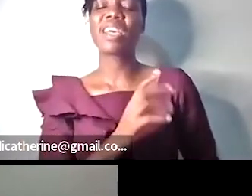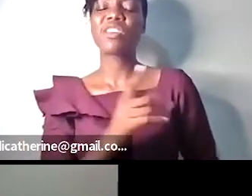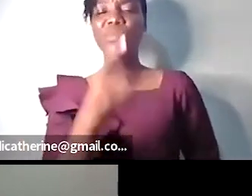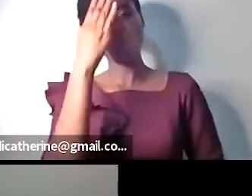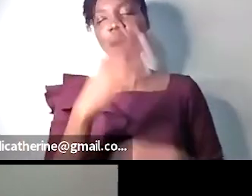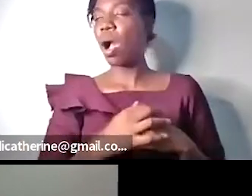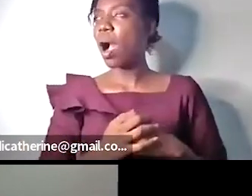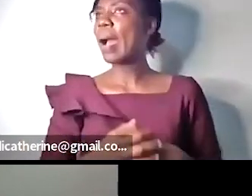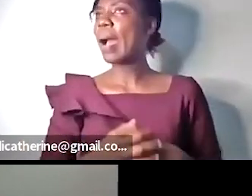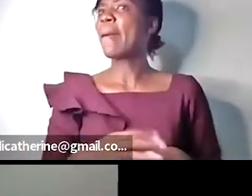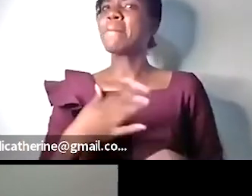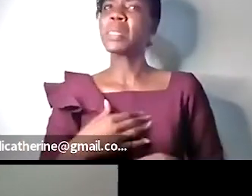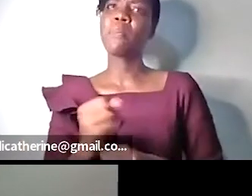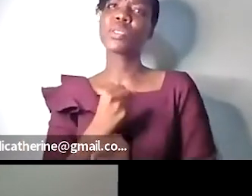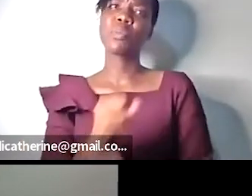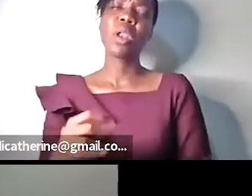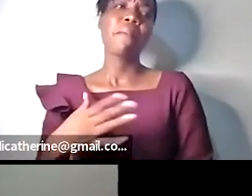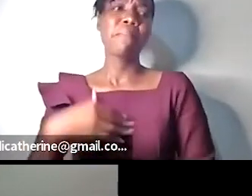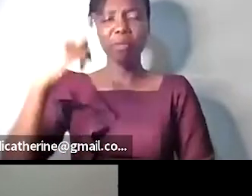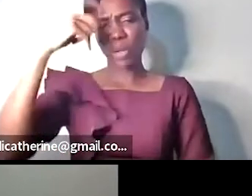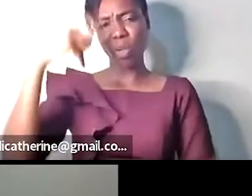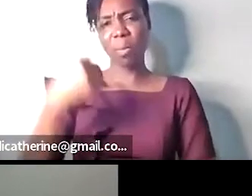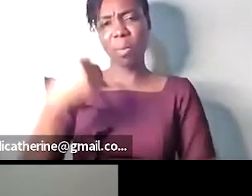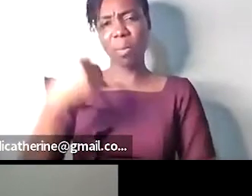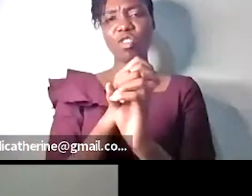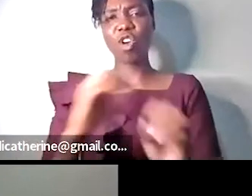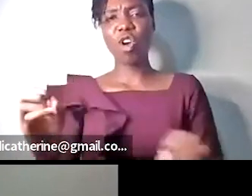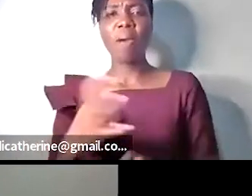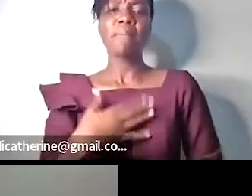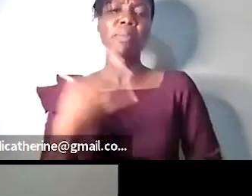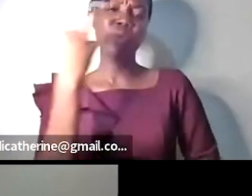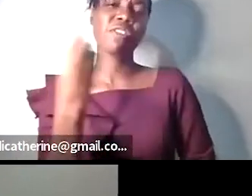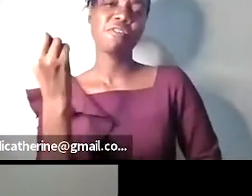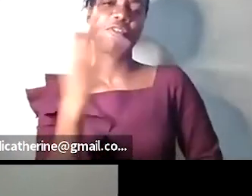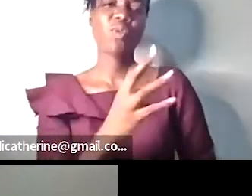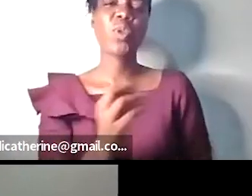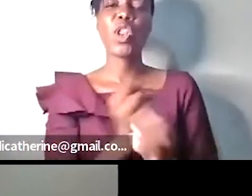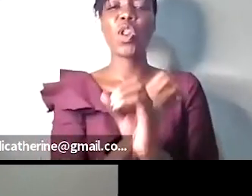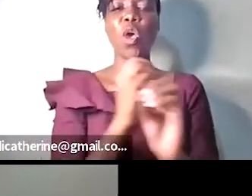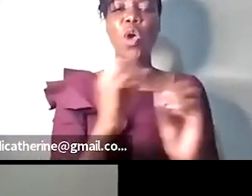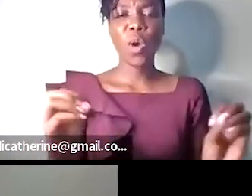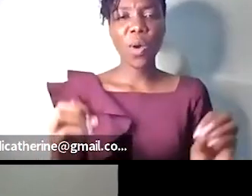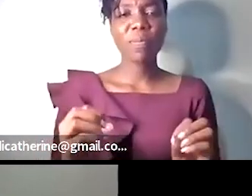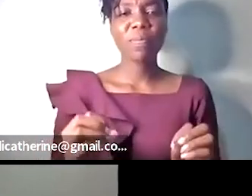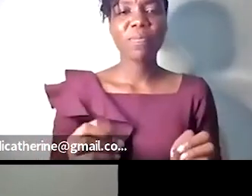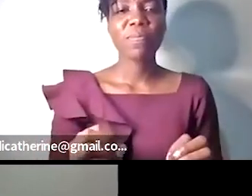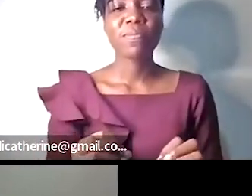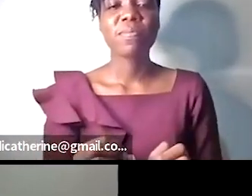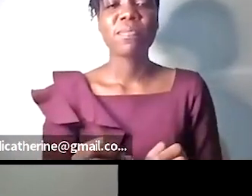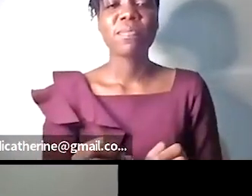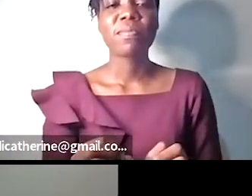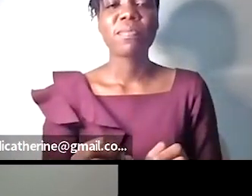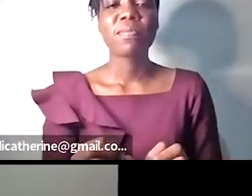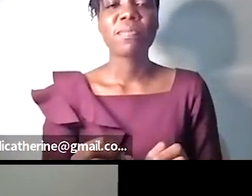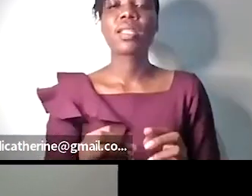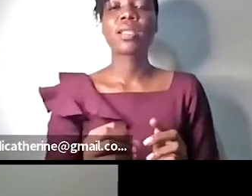enough, I'm not intelligent enough, I'm not beautiful enough, I don't have it. And that is something that